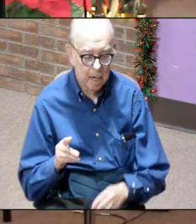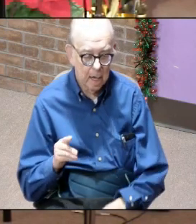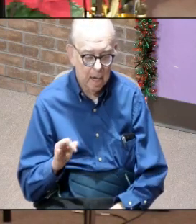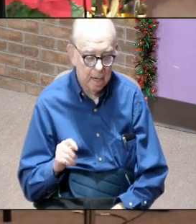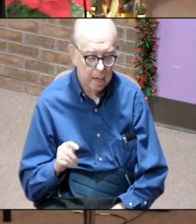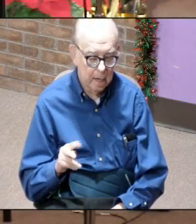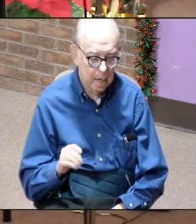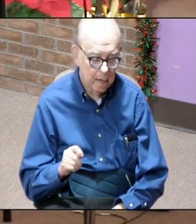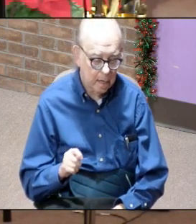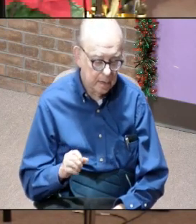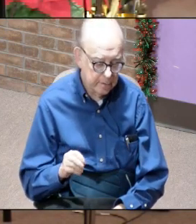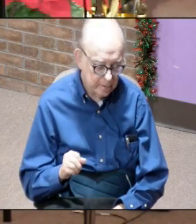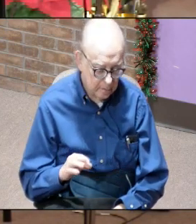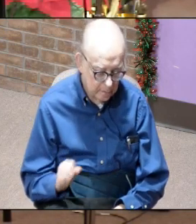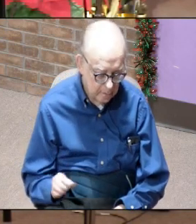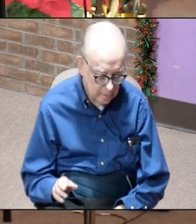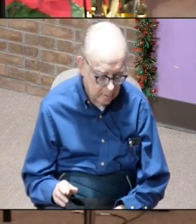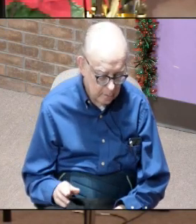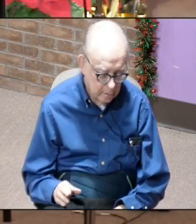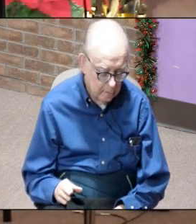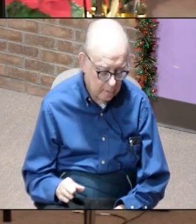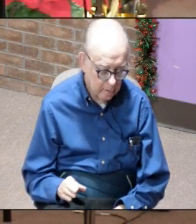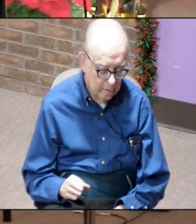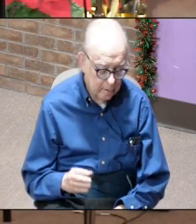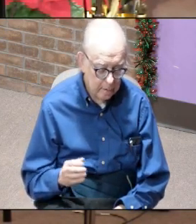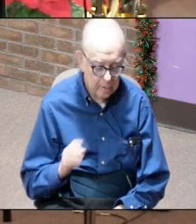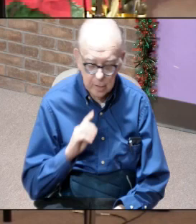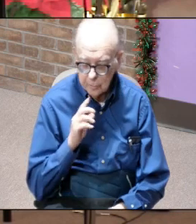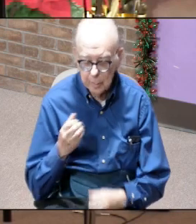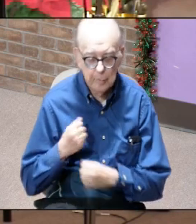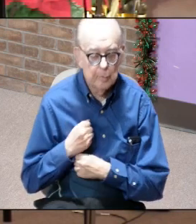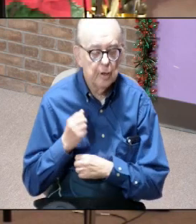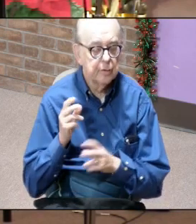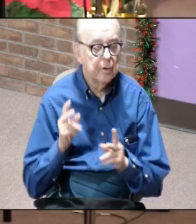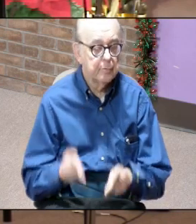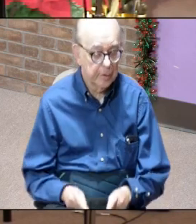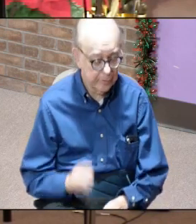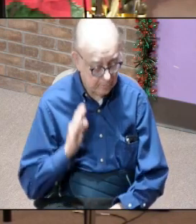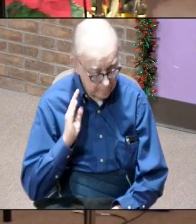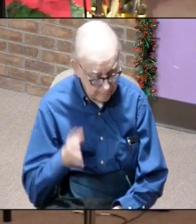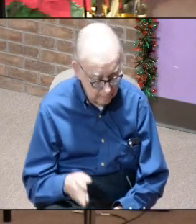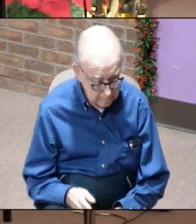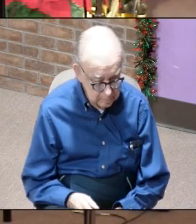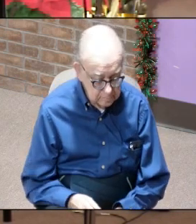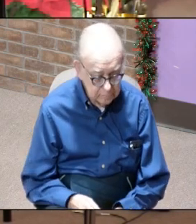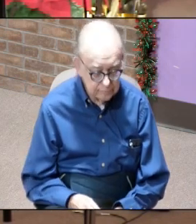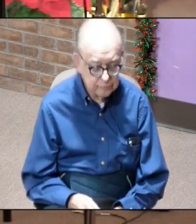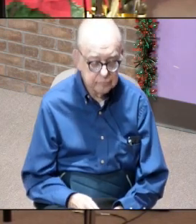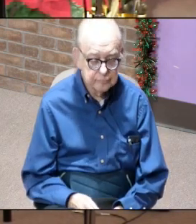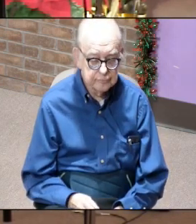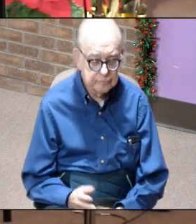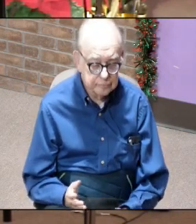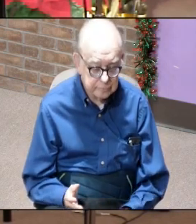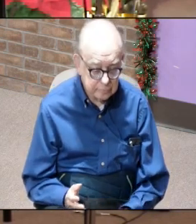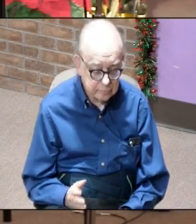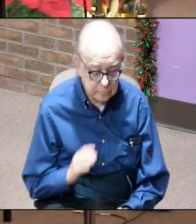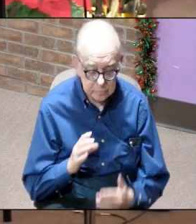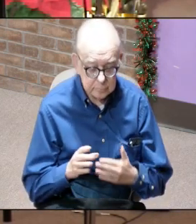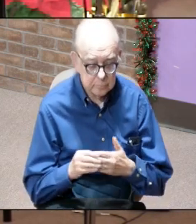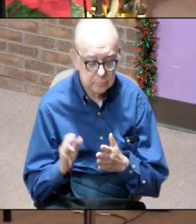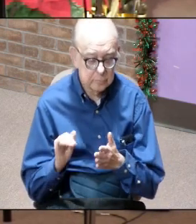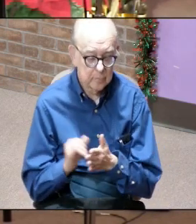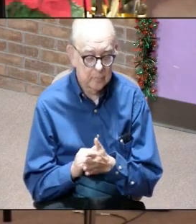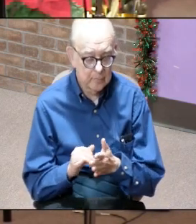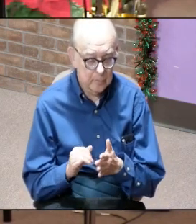that's exactly what he will be. He will be a military person or a leader that